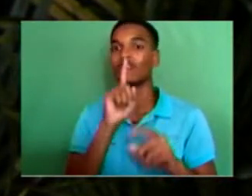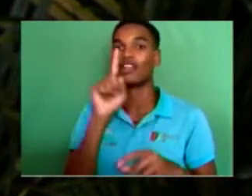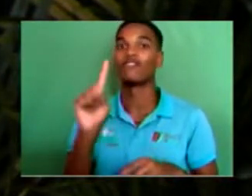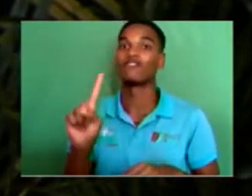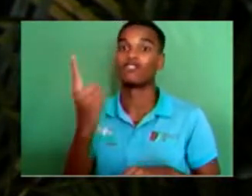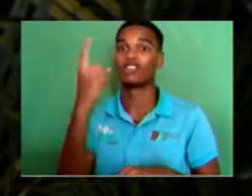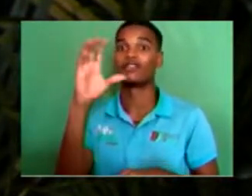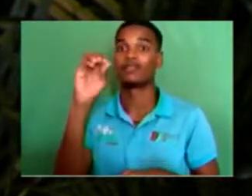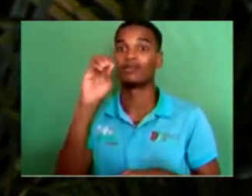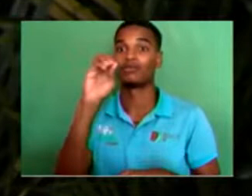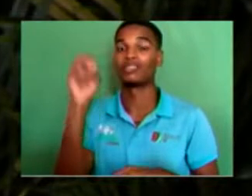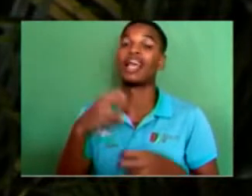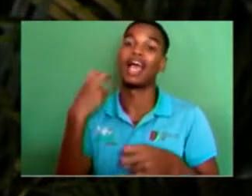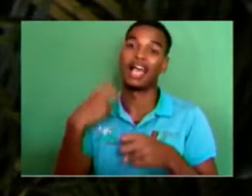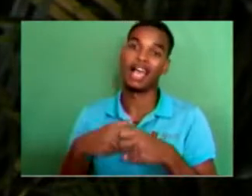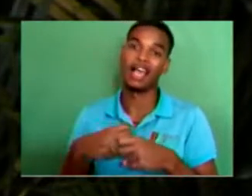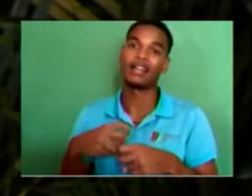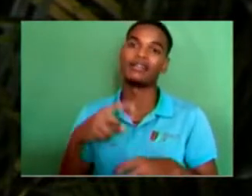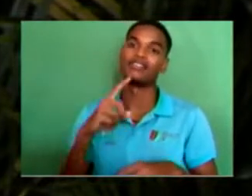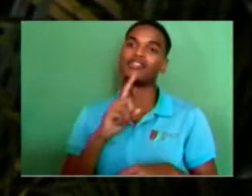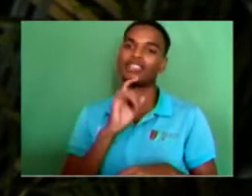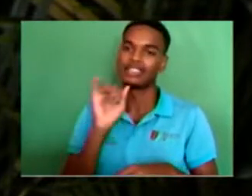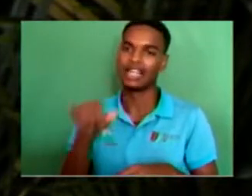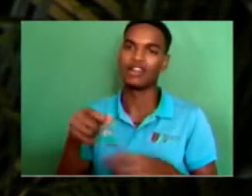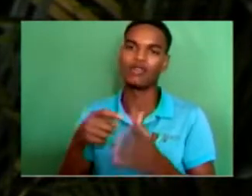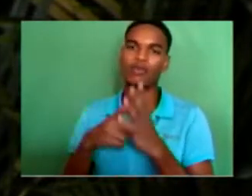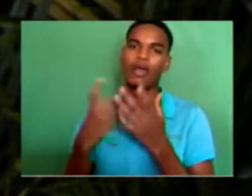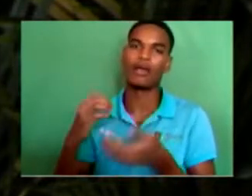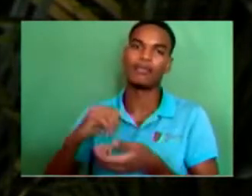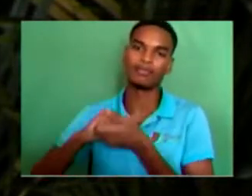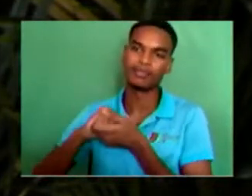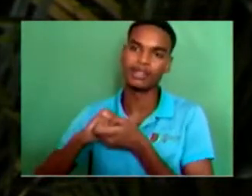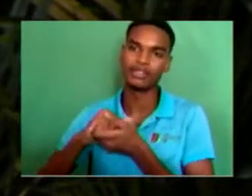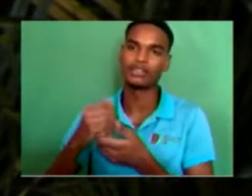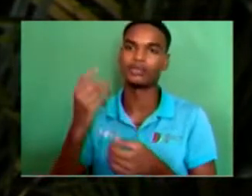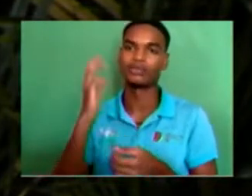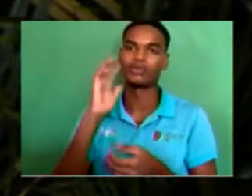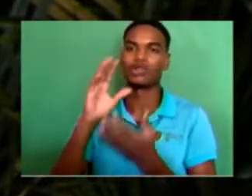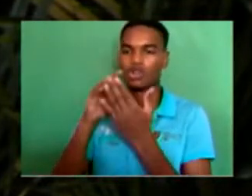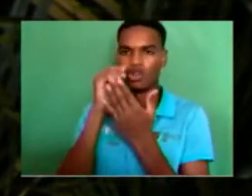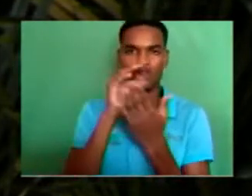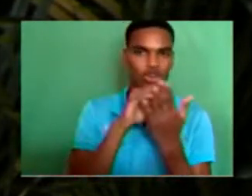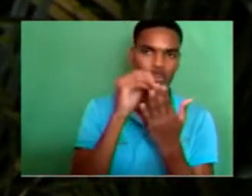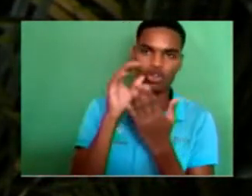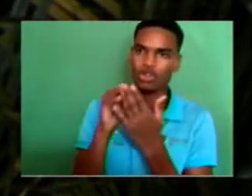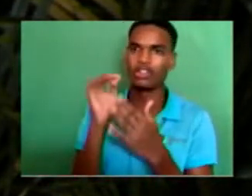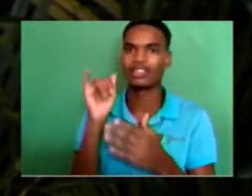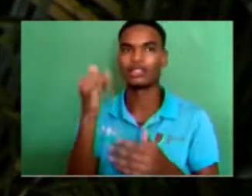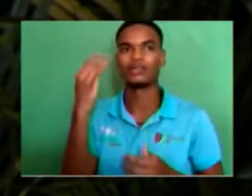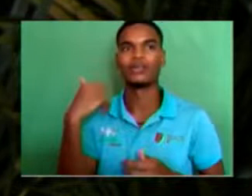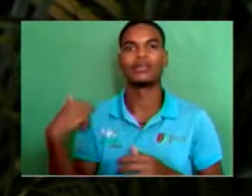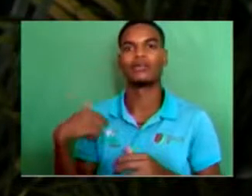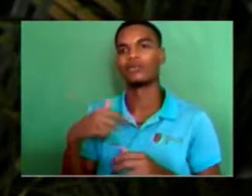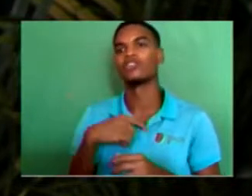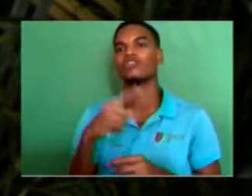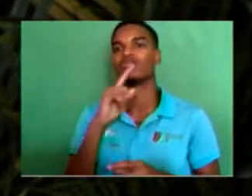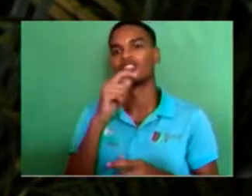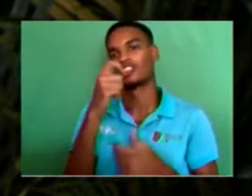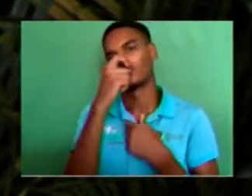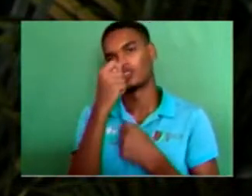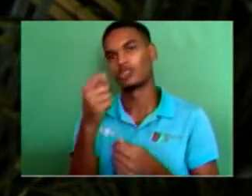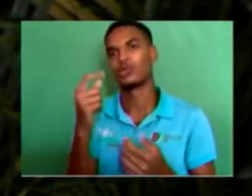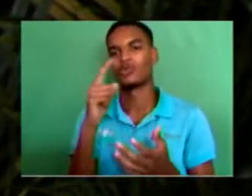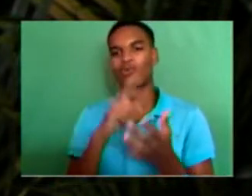will require partnerships, learning from each other. And so that's why we're actually very interested in what Jamaica